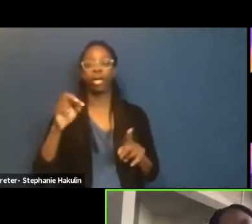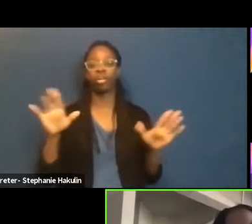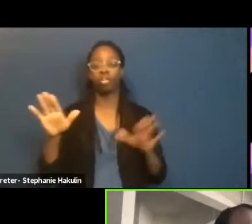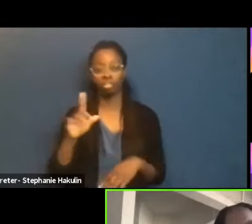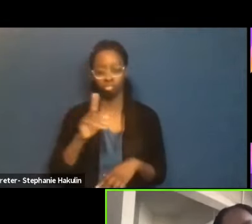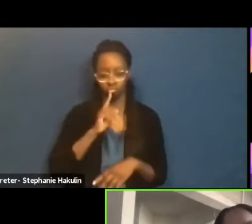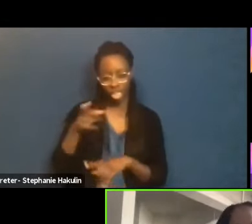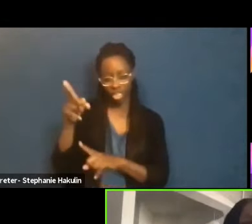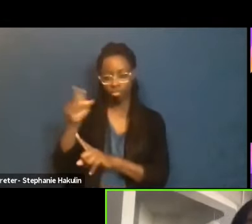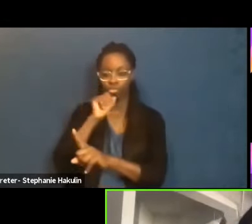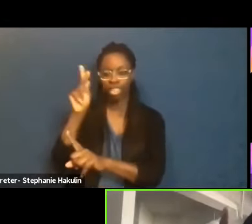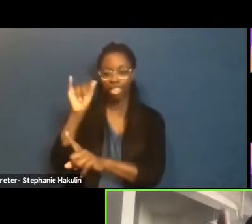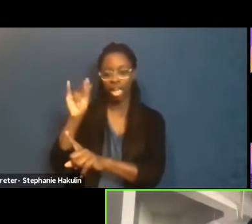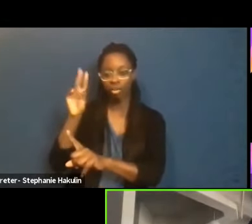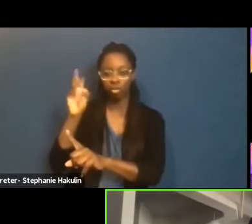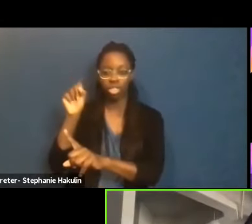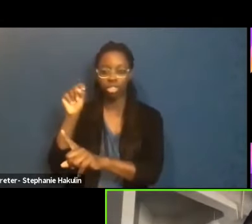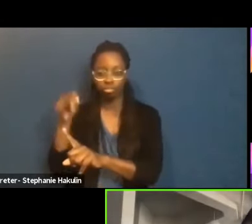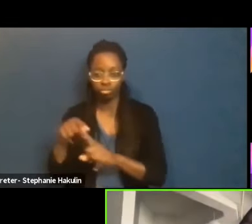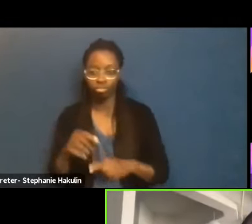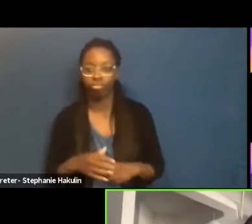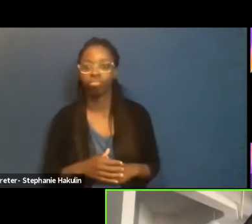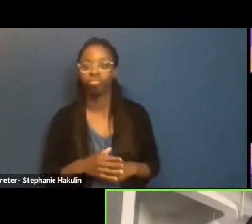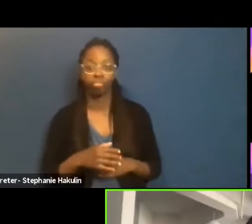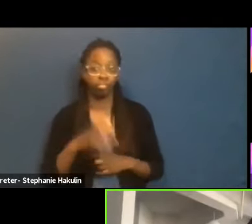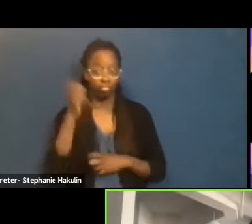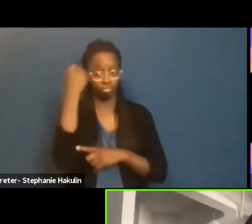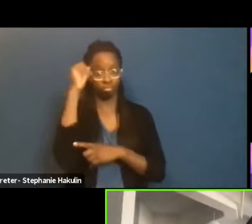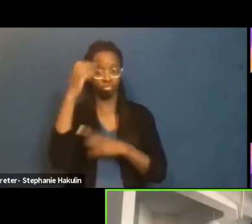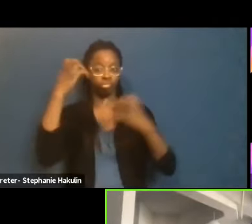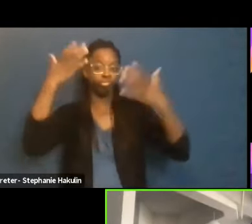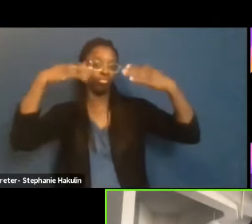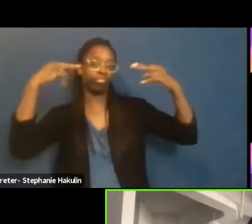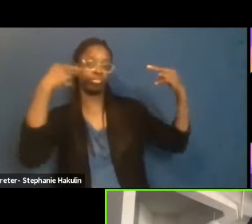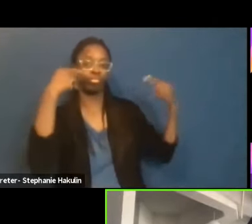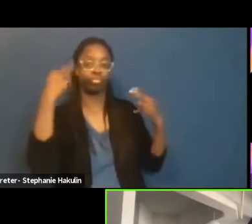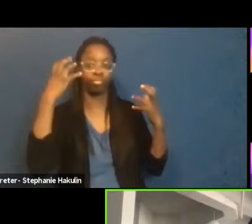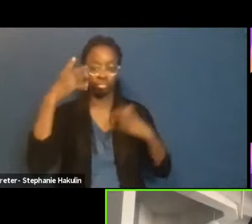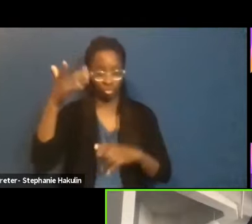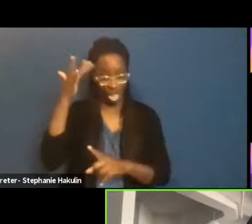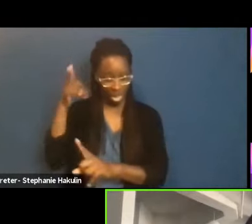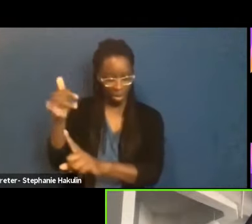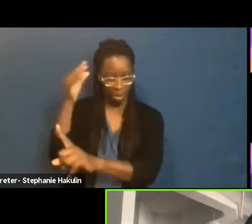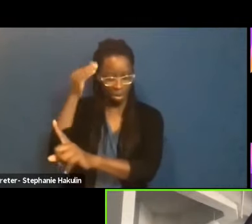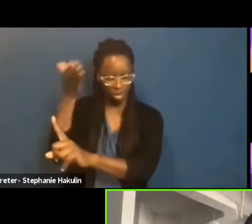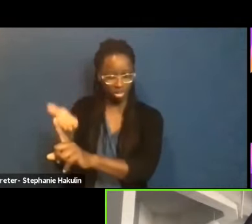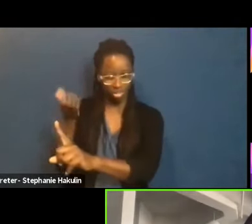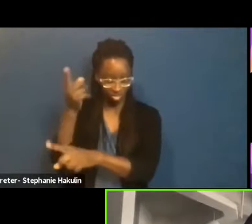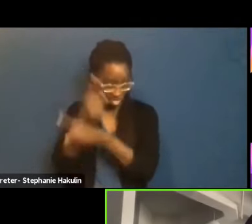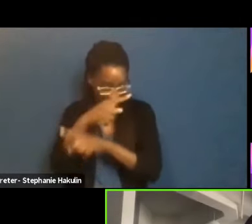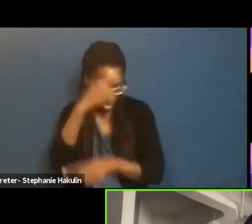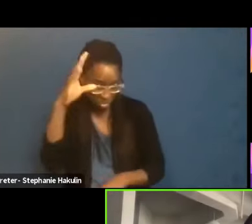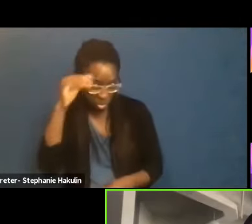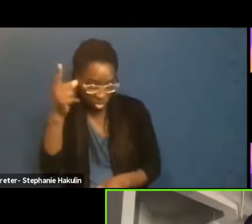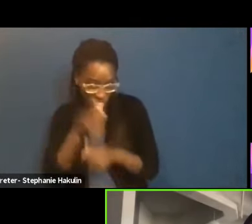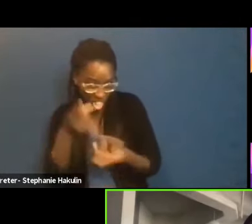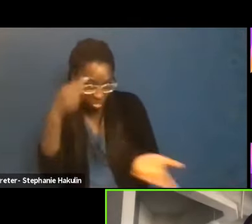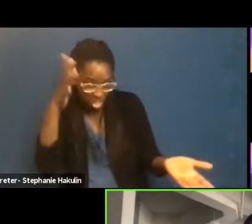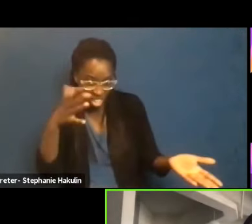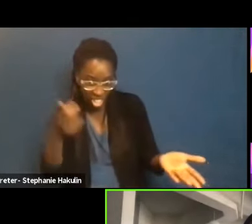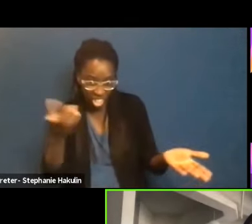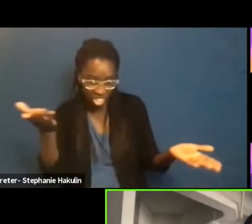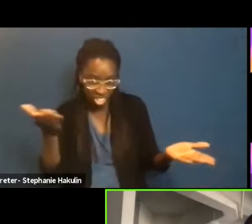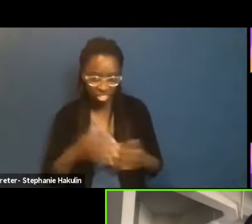of the store. Like you there, black boy. You forgot you, black boy. They got you lost in